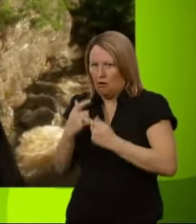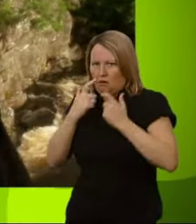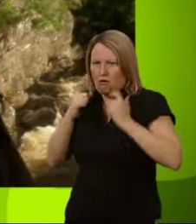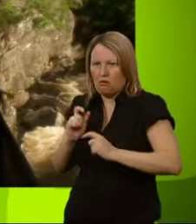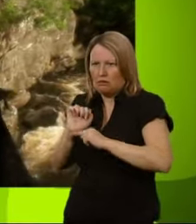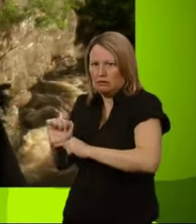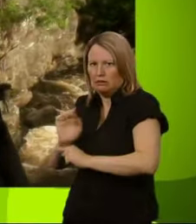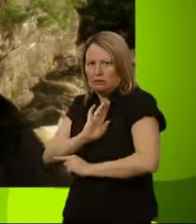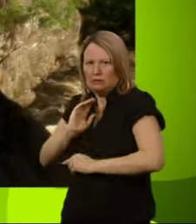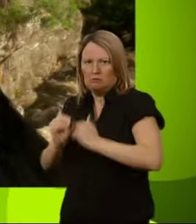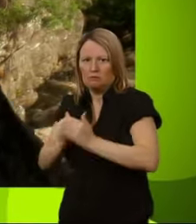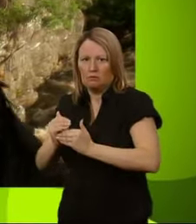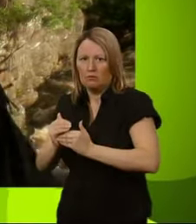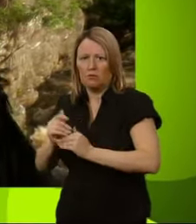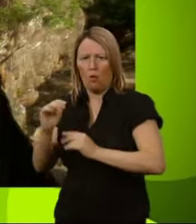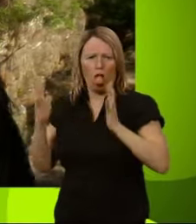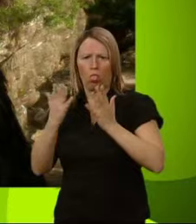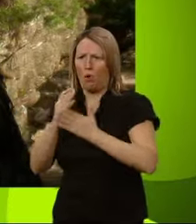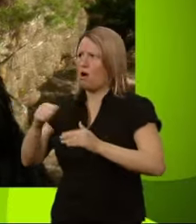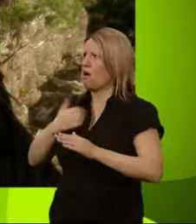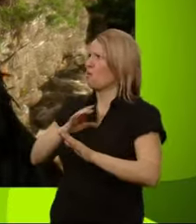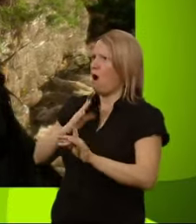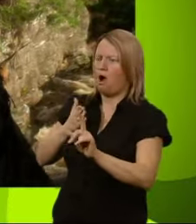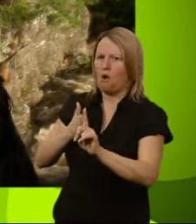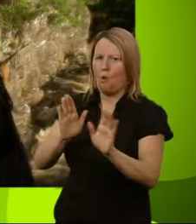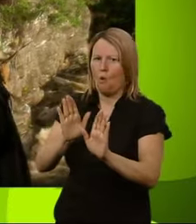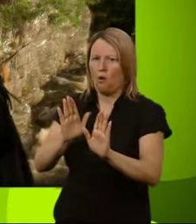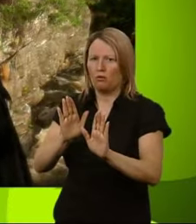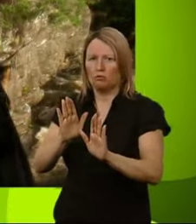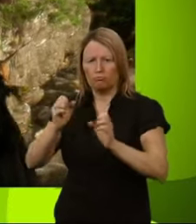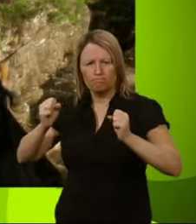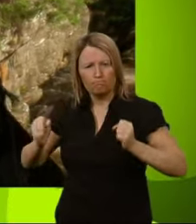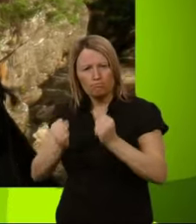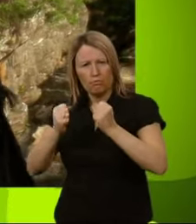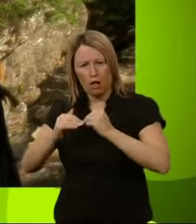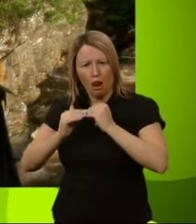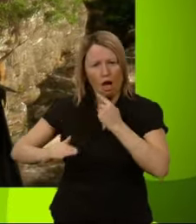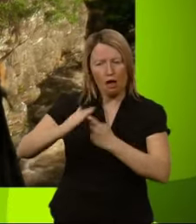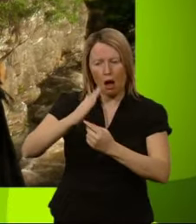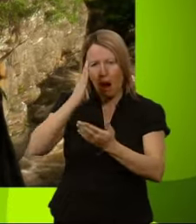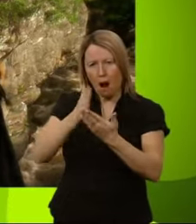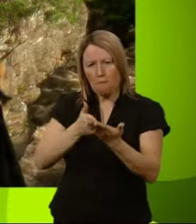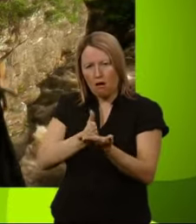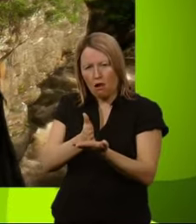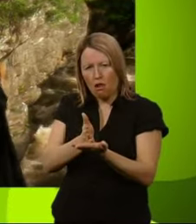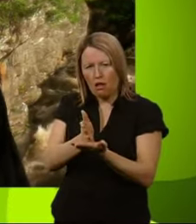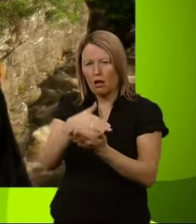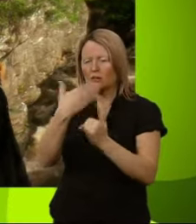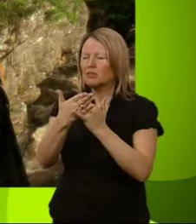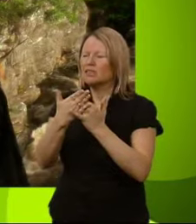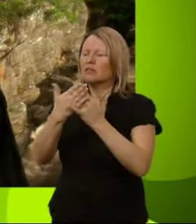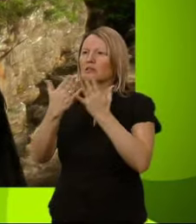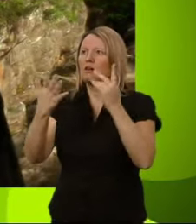progress. But we will not be distracted from our purpose. I must strive to return this land to its true path and bring